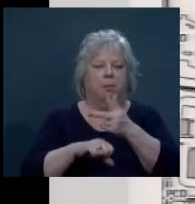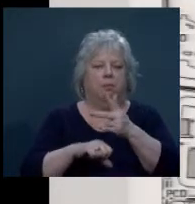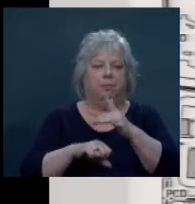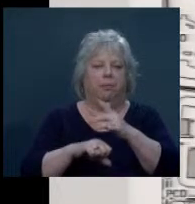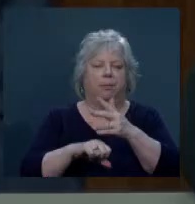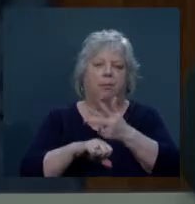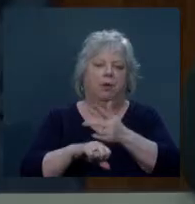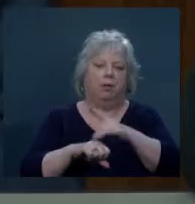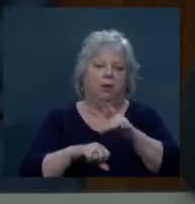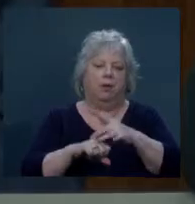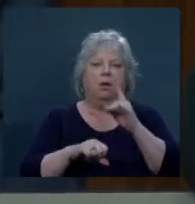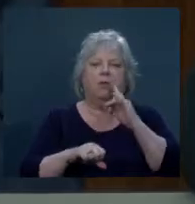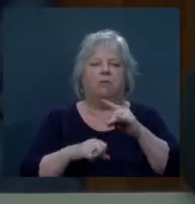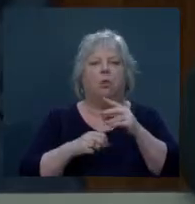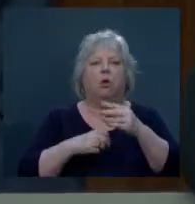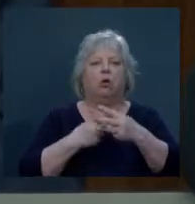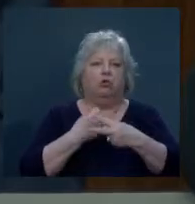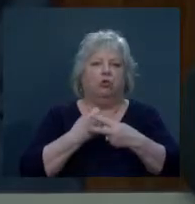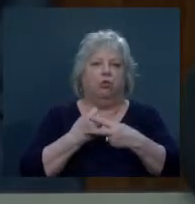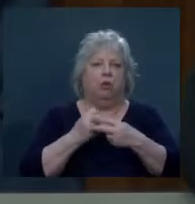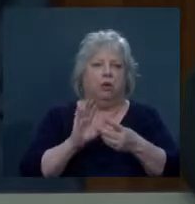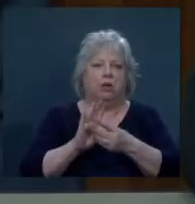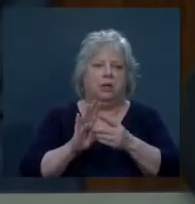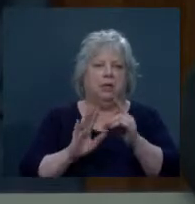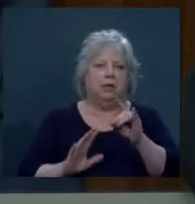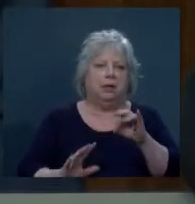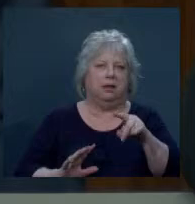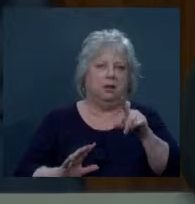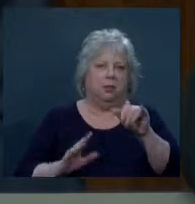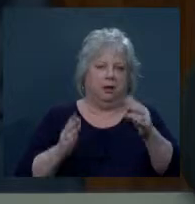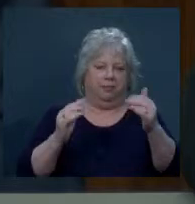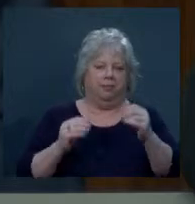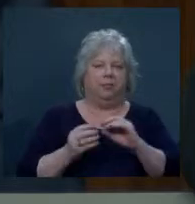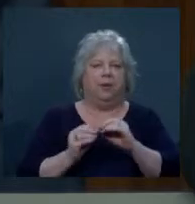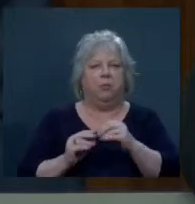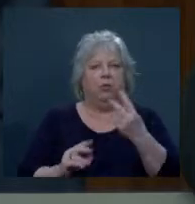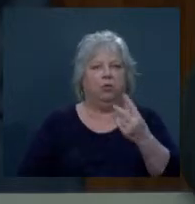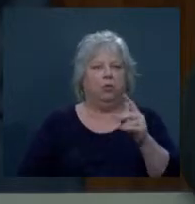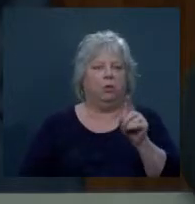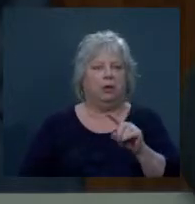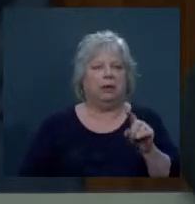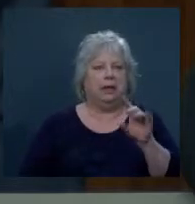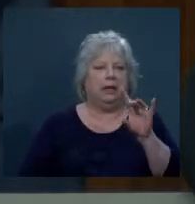building display. Also on consent approval, item 2, file